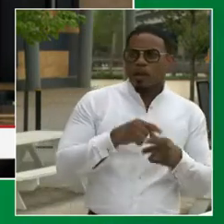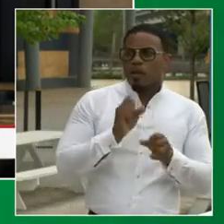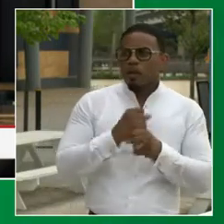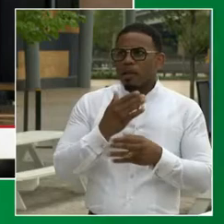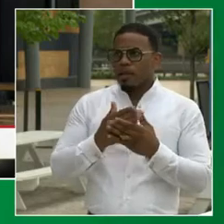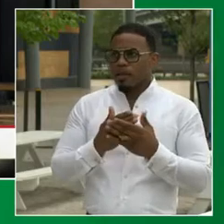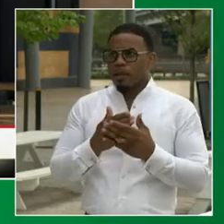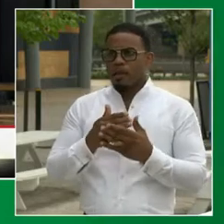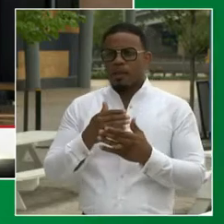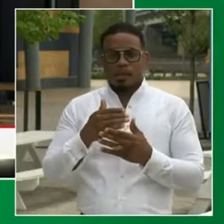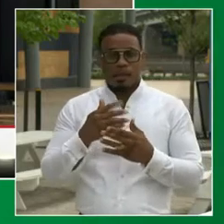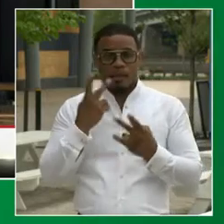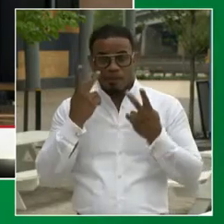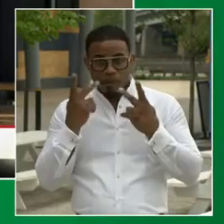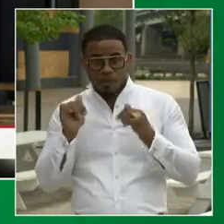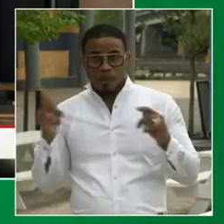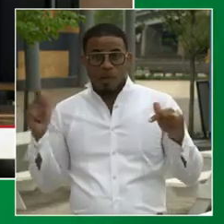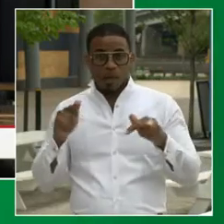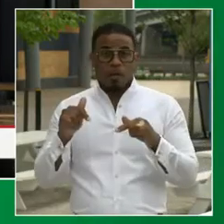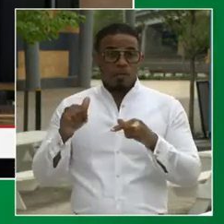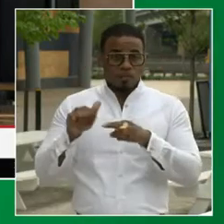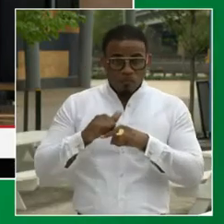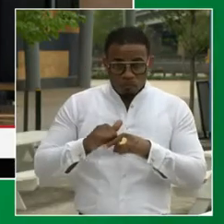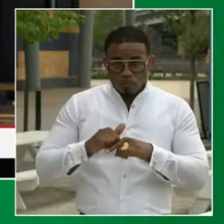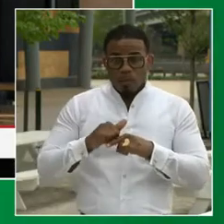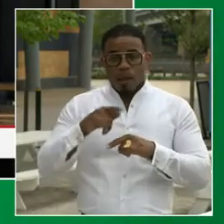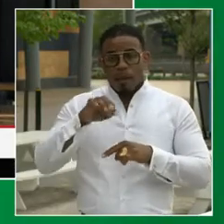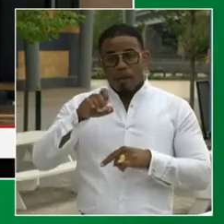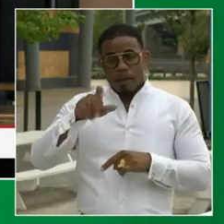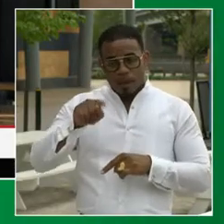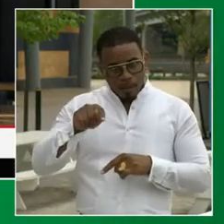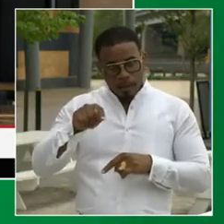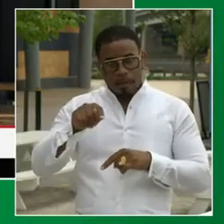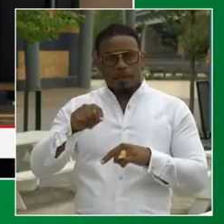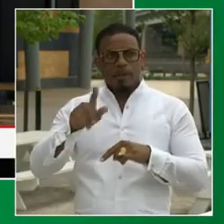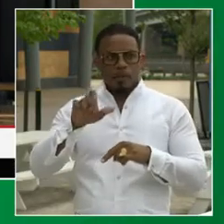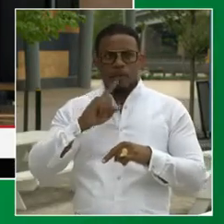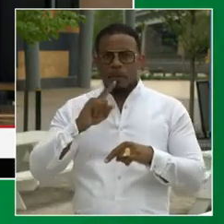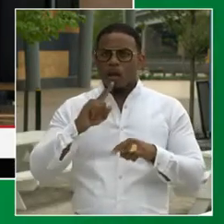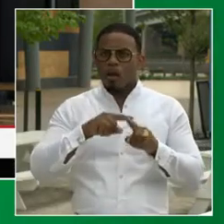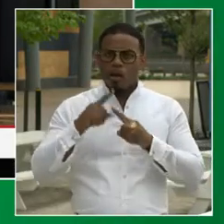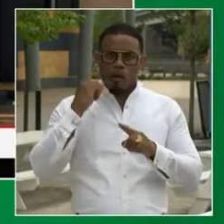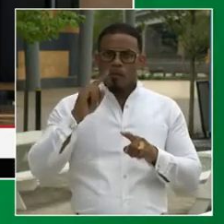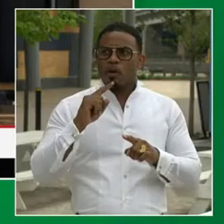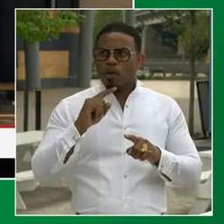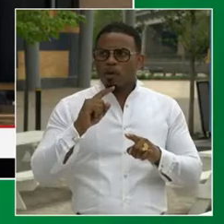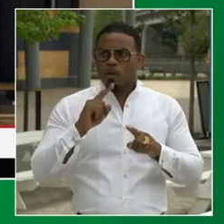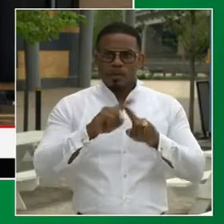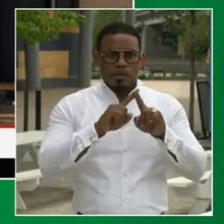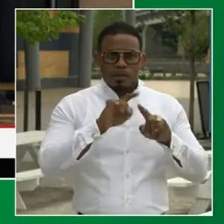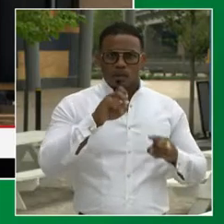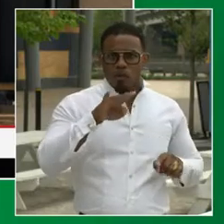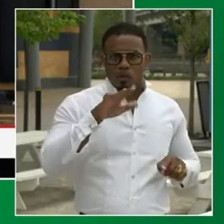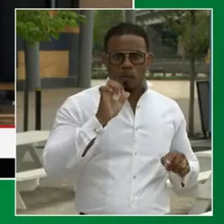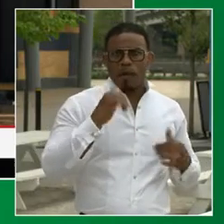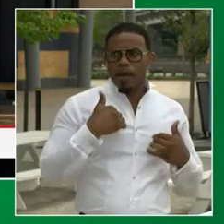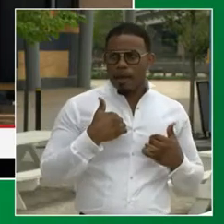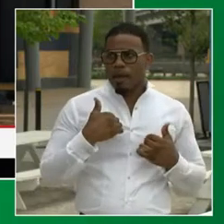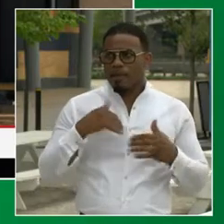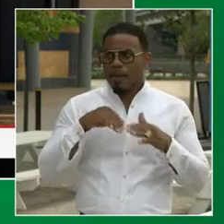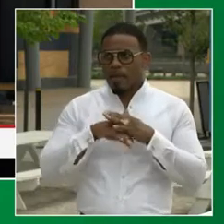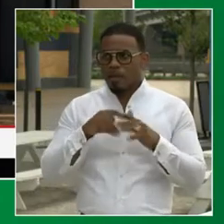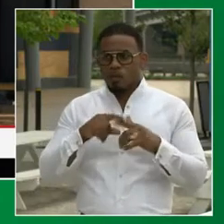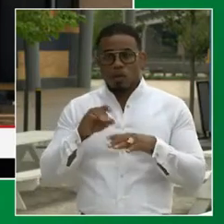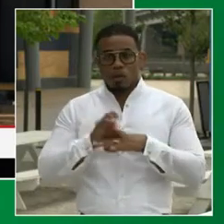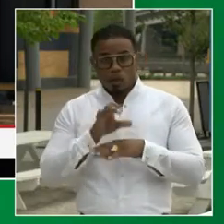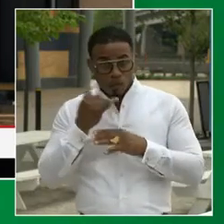create some podcast room for people to come and create, podcast recording. It's going to be also photography studio. You're going to have access